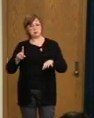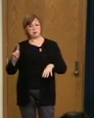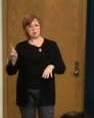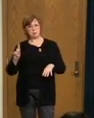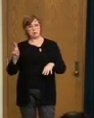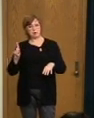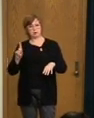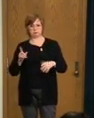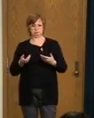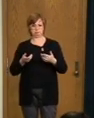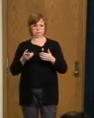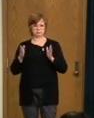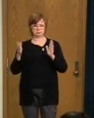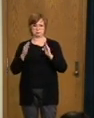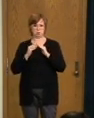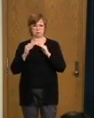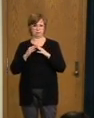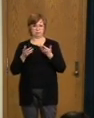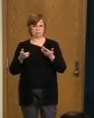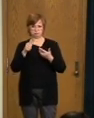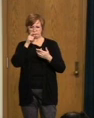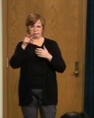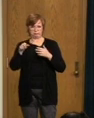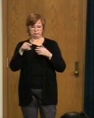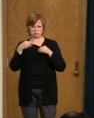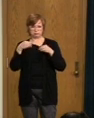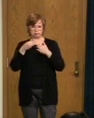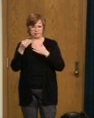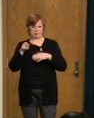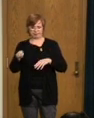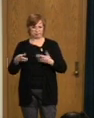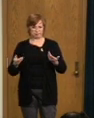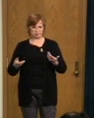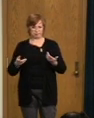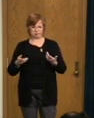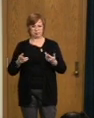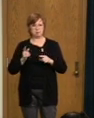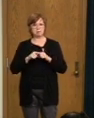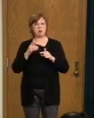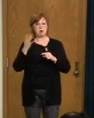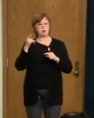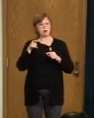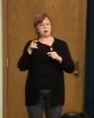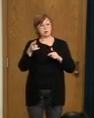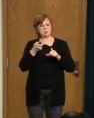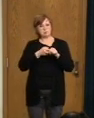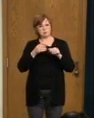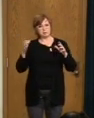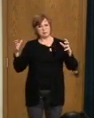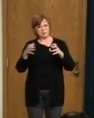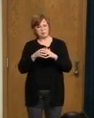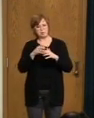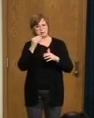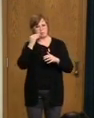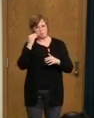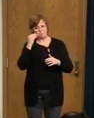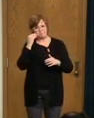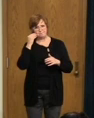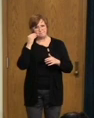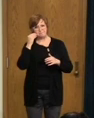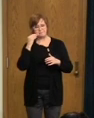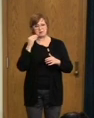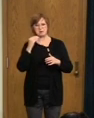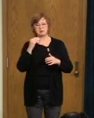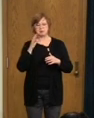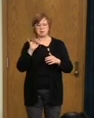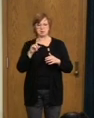be a retail location, is happening through those small, through those person-to-person, social interactions. And I think that's